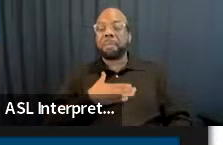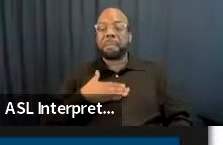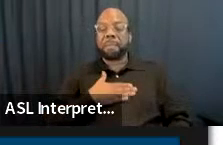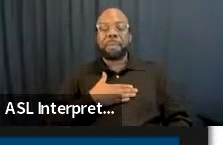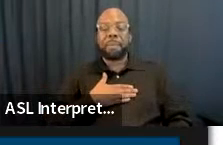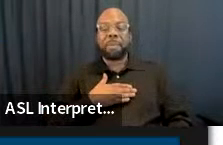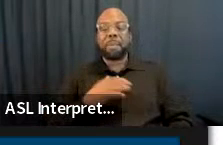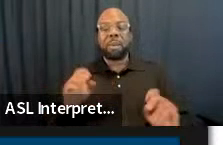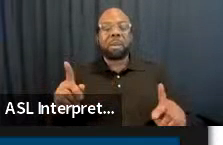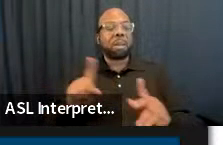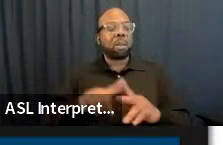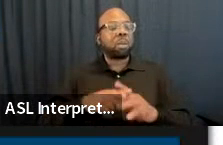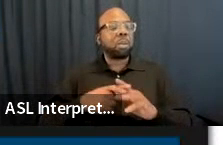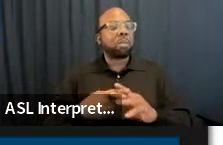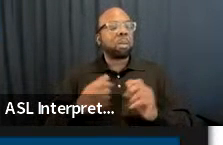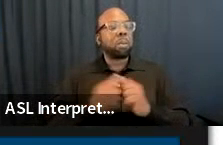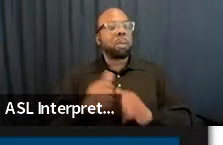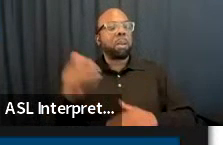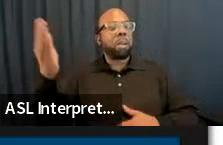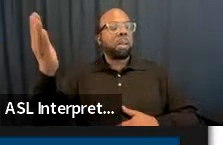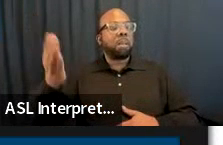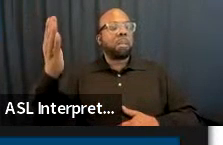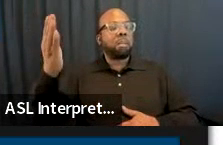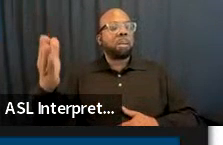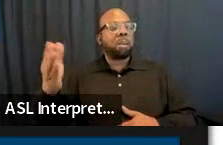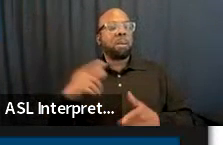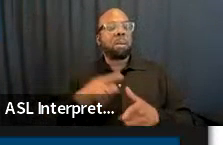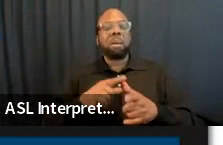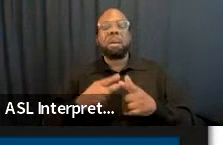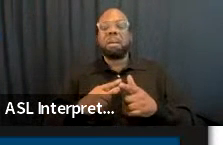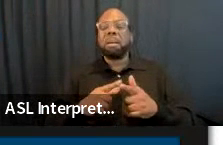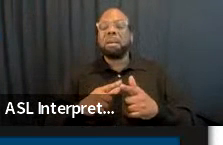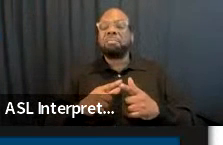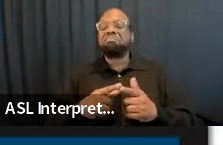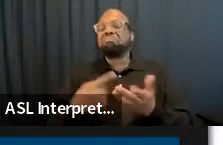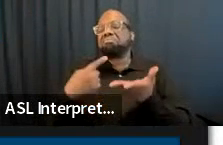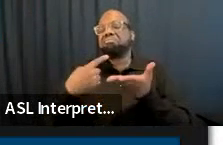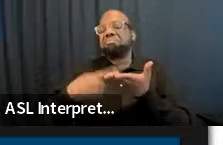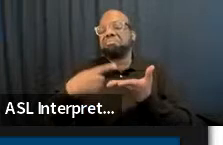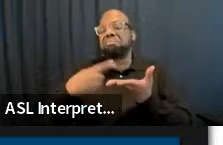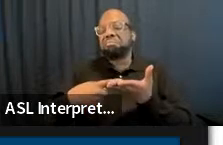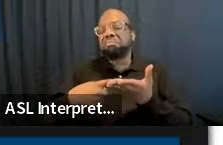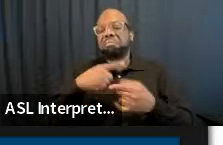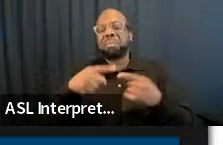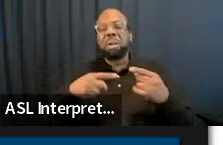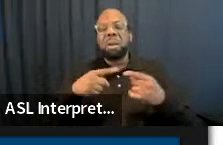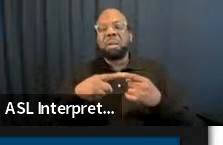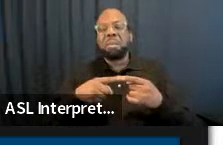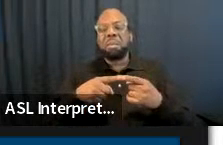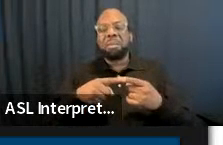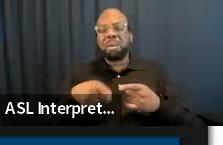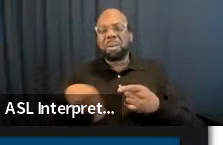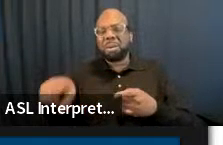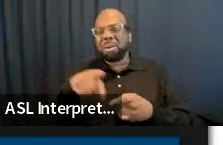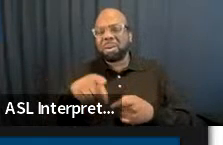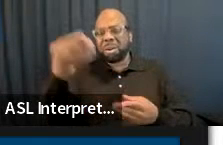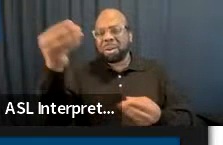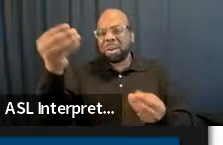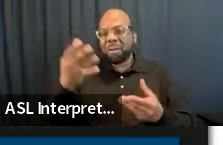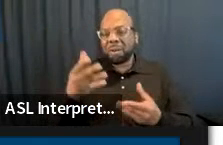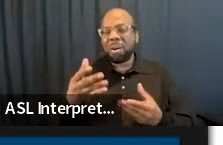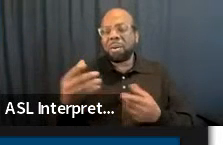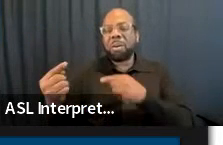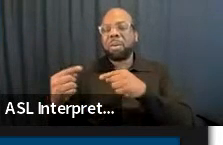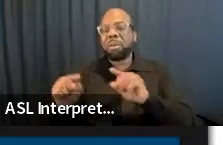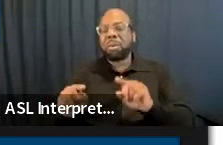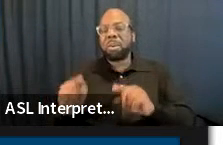Okay, so we will start with a presentation and then dedicate the rest of the conversation to hearing from you. During the presentation, if